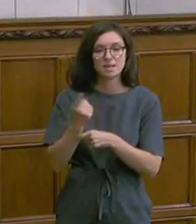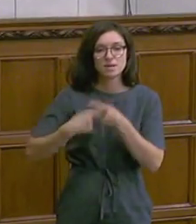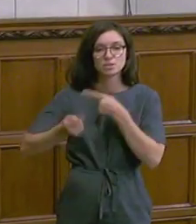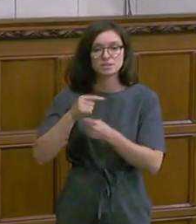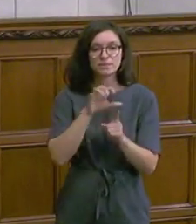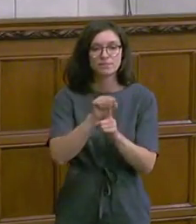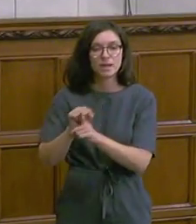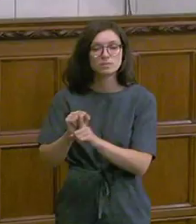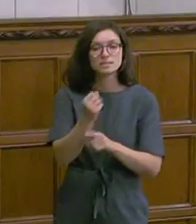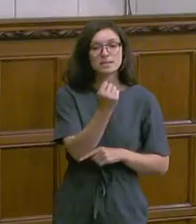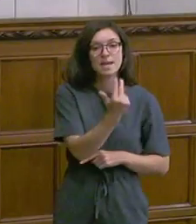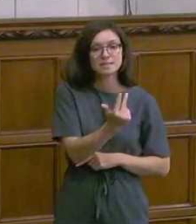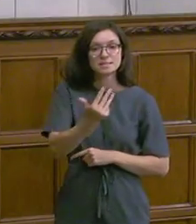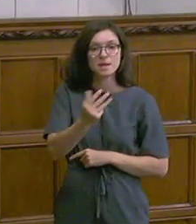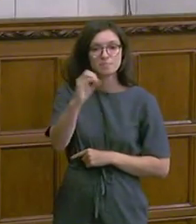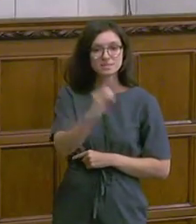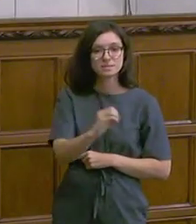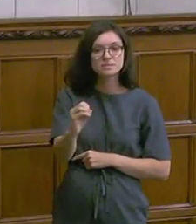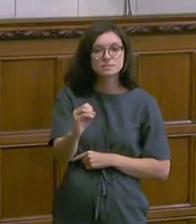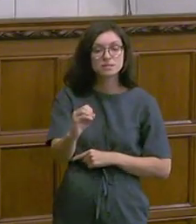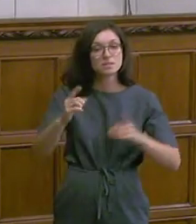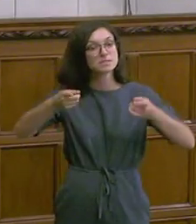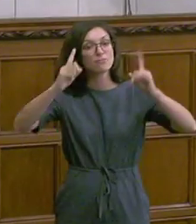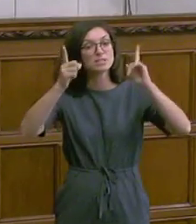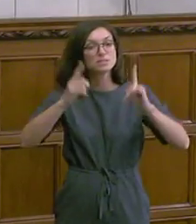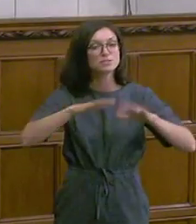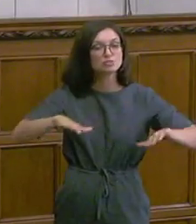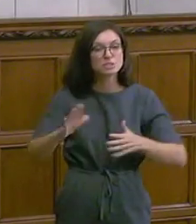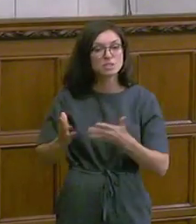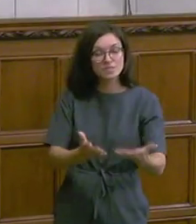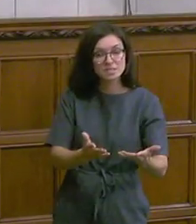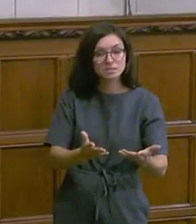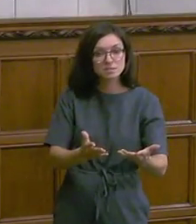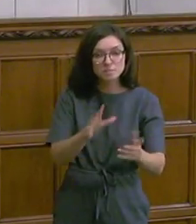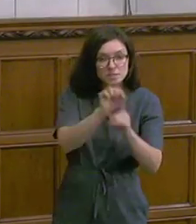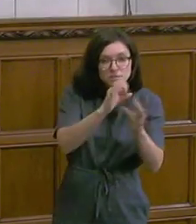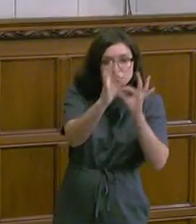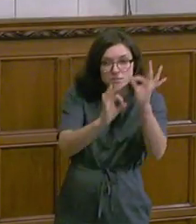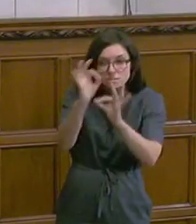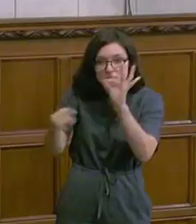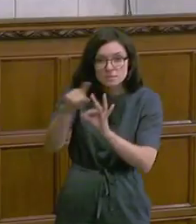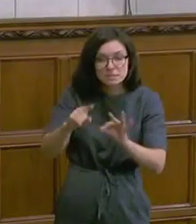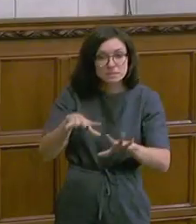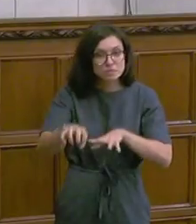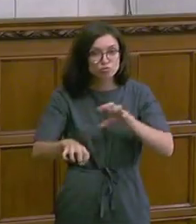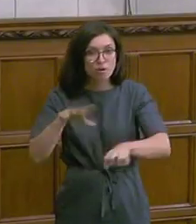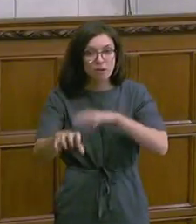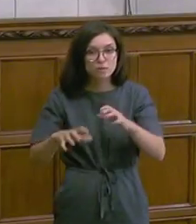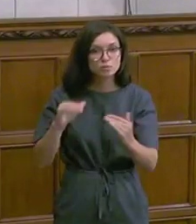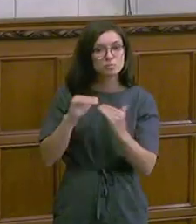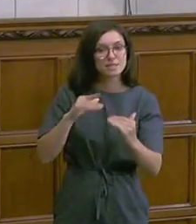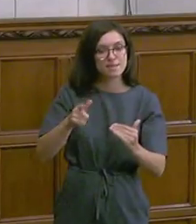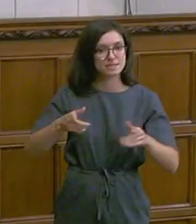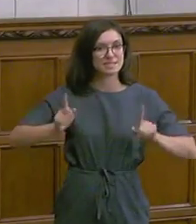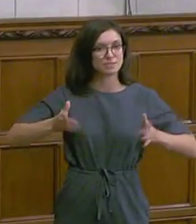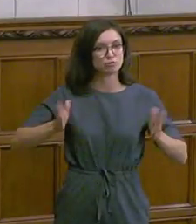that 89% of directors of children's services were struggling to meet their statutory duties